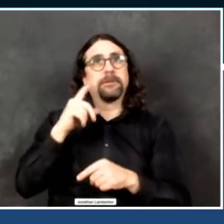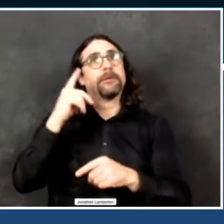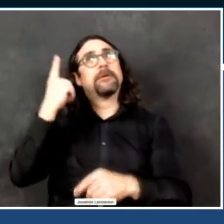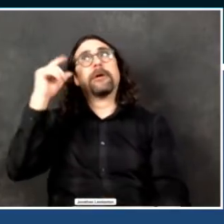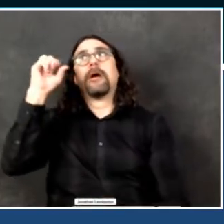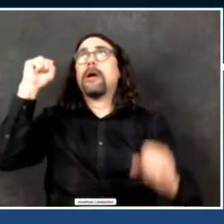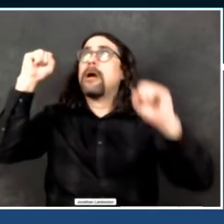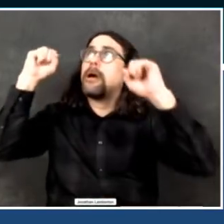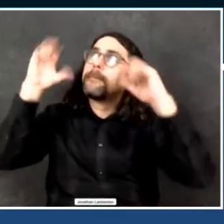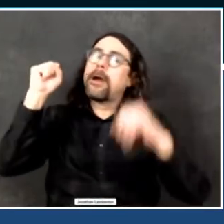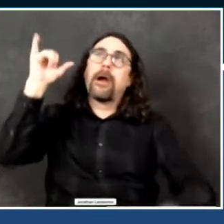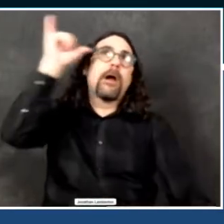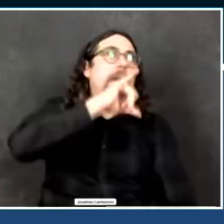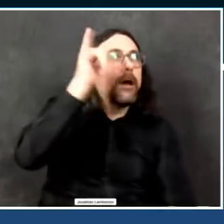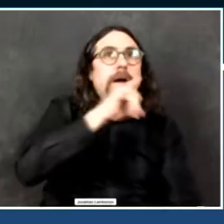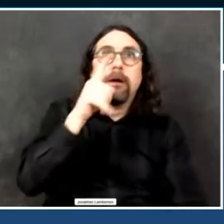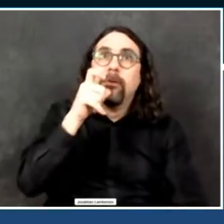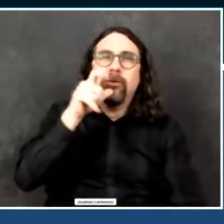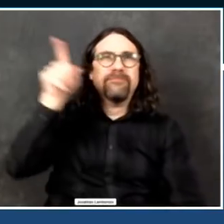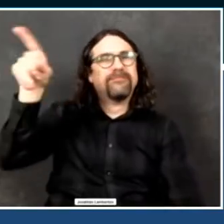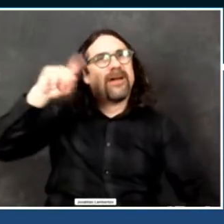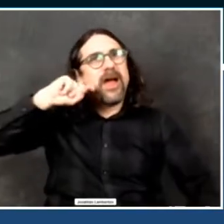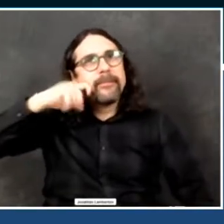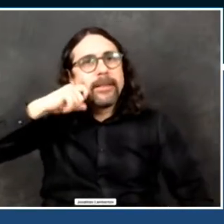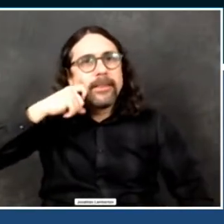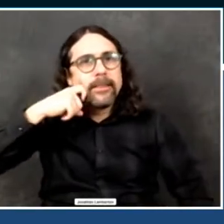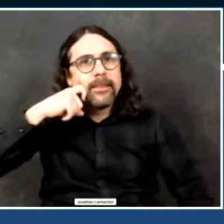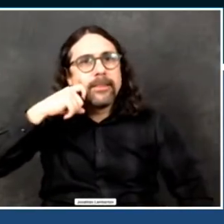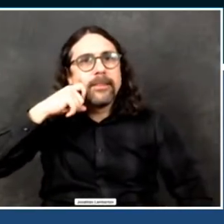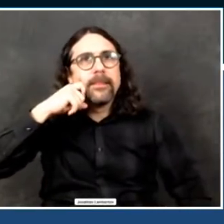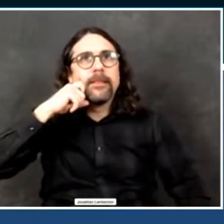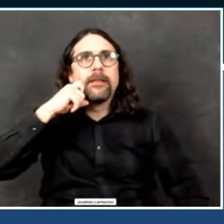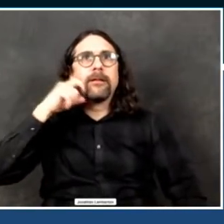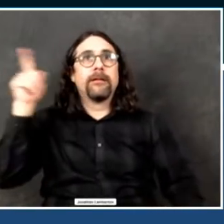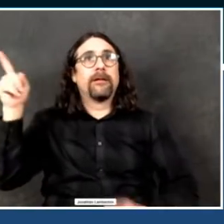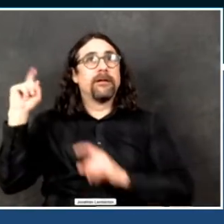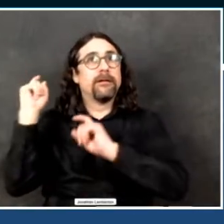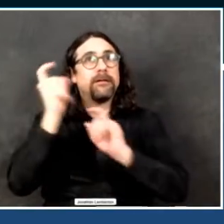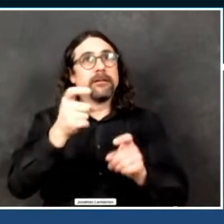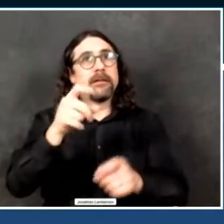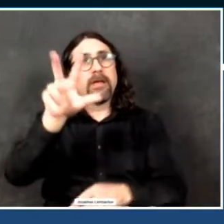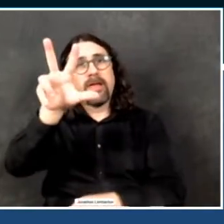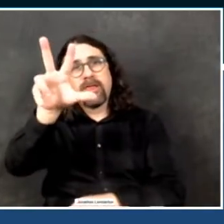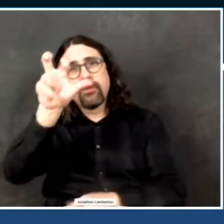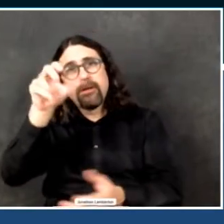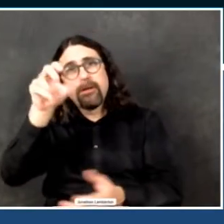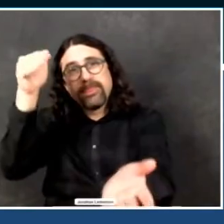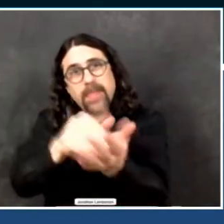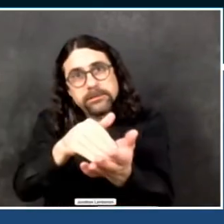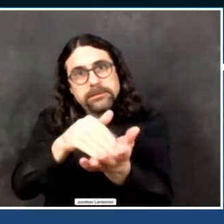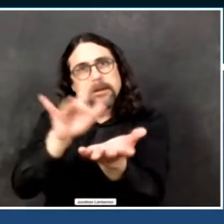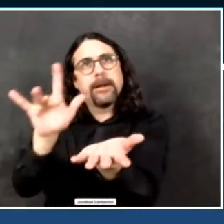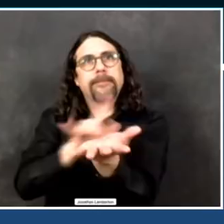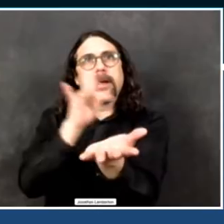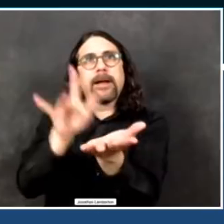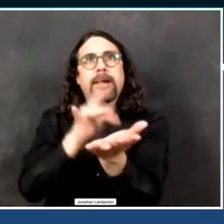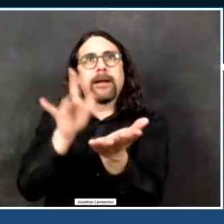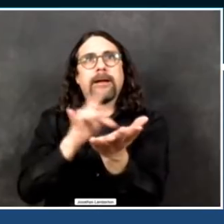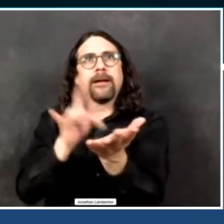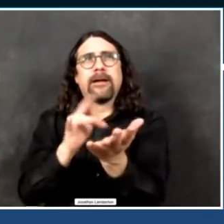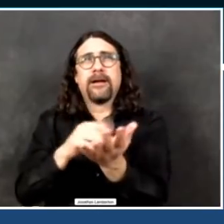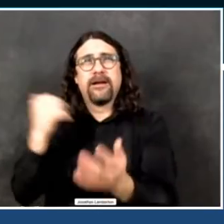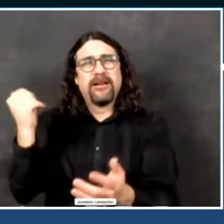300,000 iPads. They were very quick to prioritize the children of New York City, and I want to thank them for that. And yesterday I talked to the